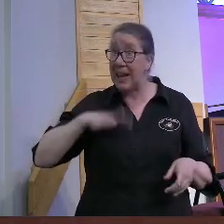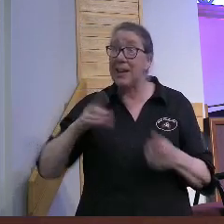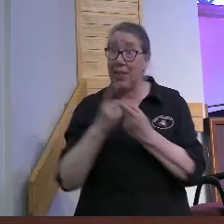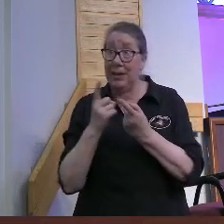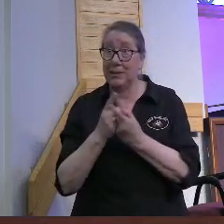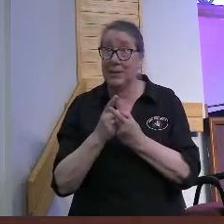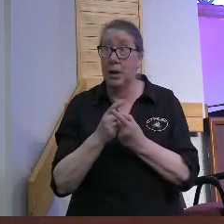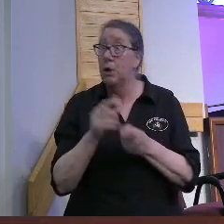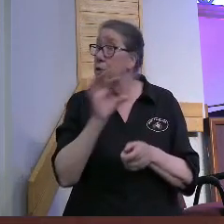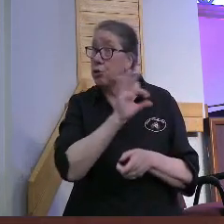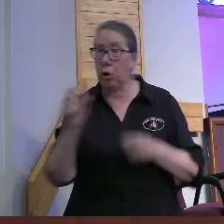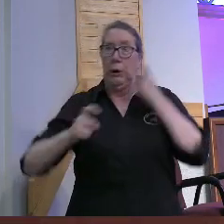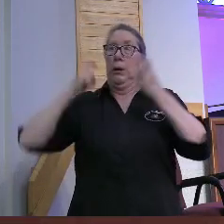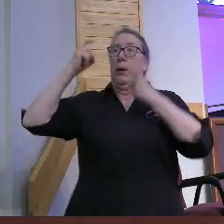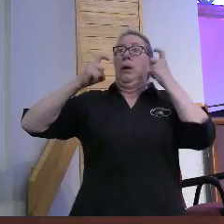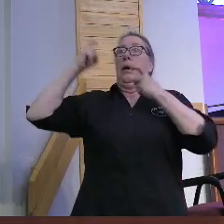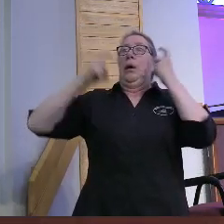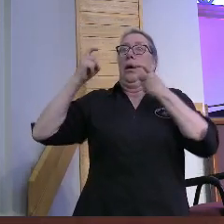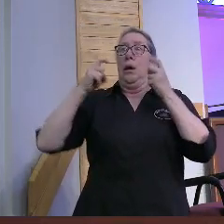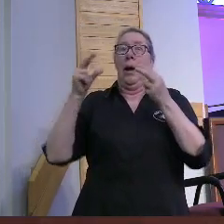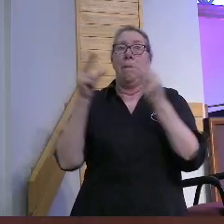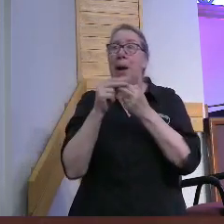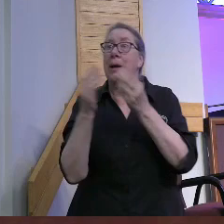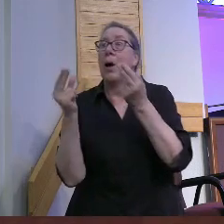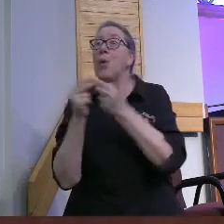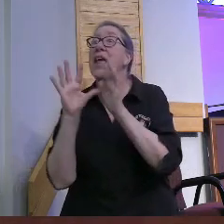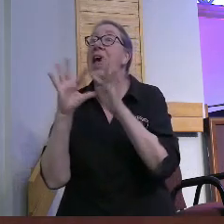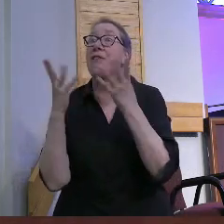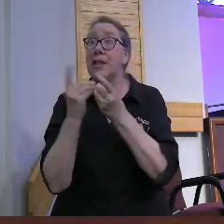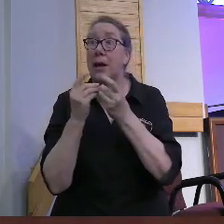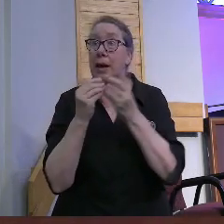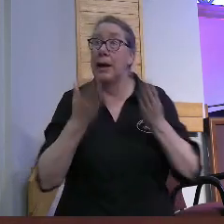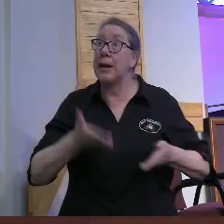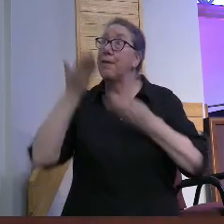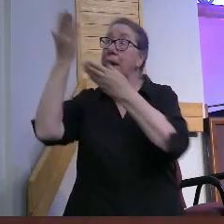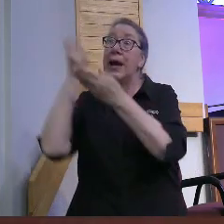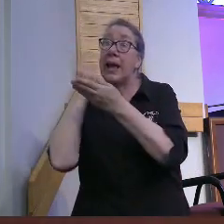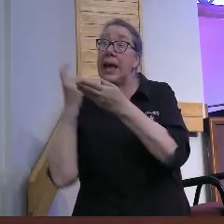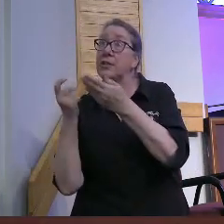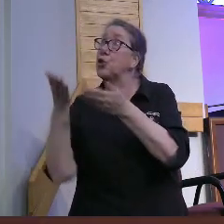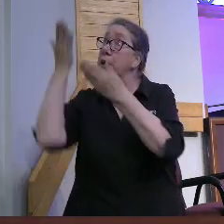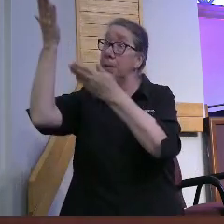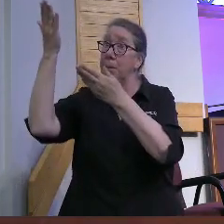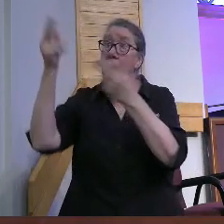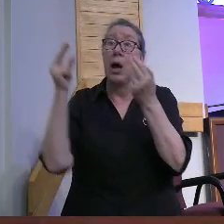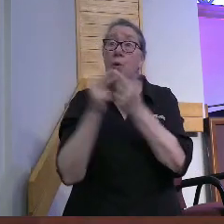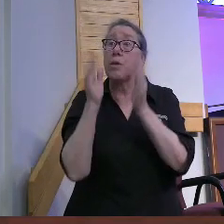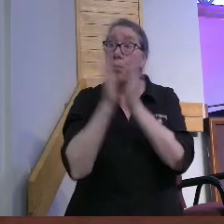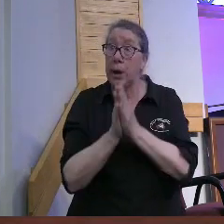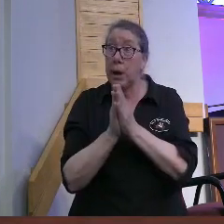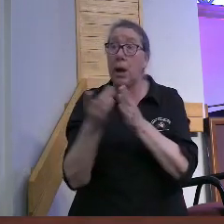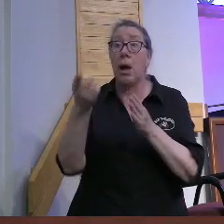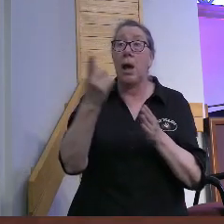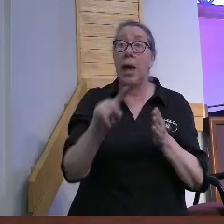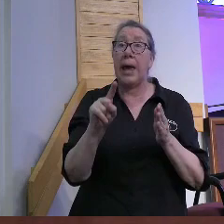nothing, but in everything by prayer. And that's why we pray, casting our cares to the Lord. But in everything by prayer and supplication with